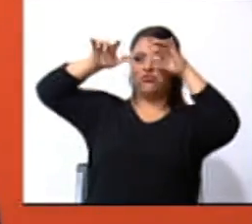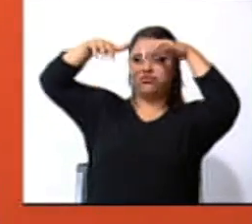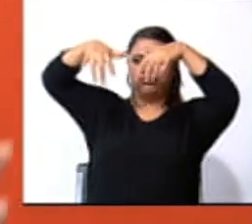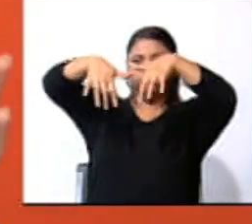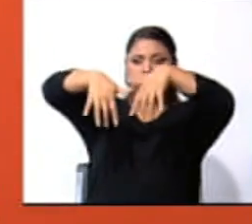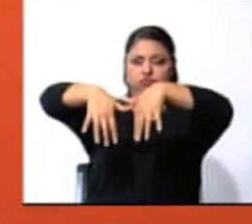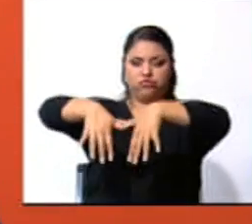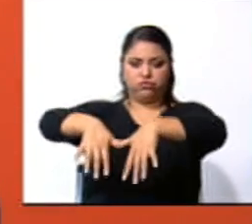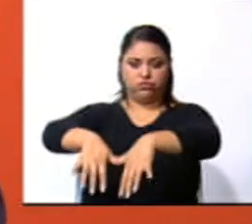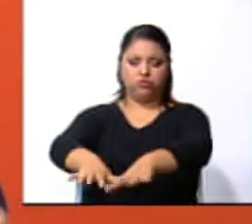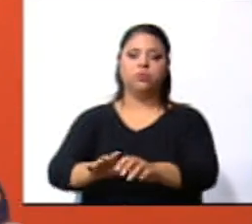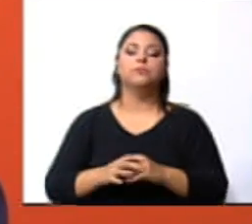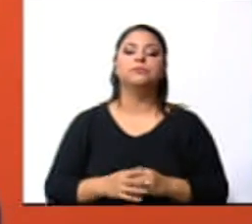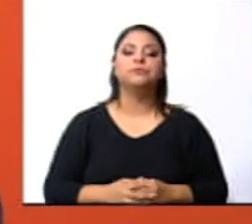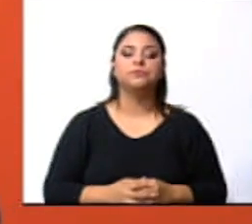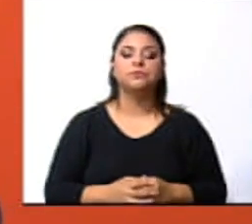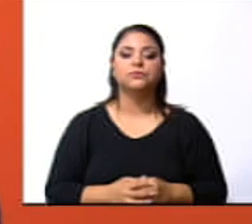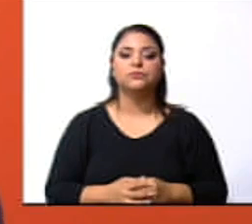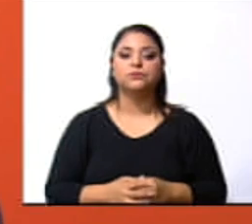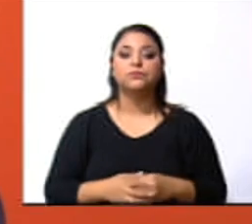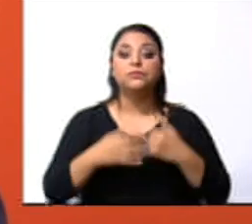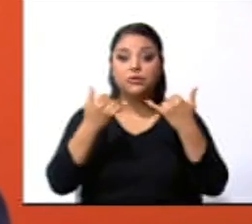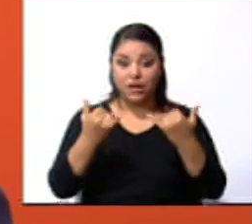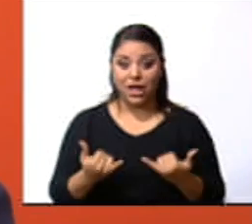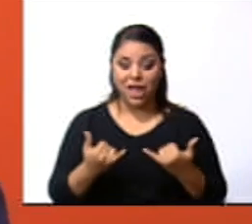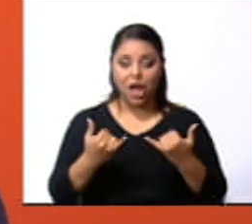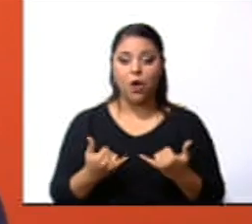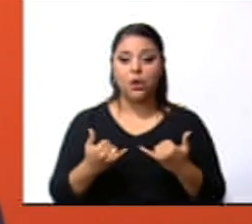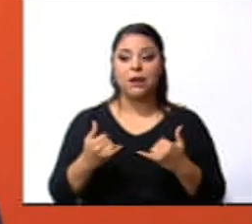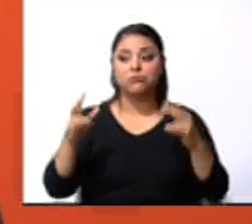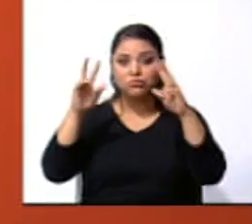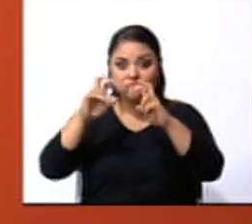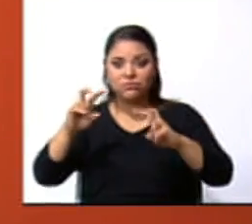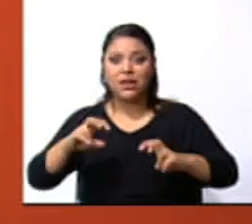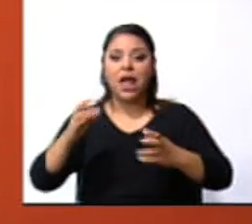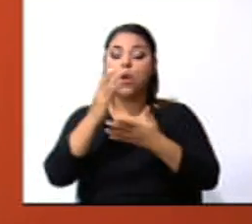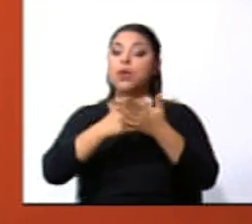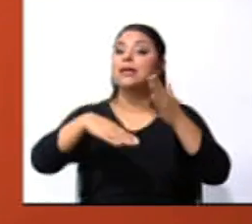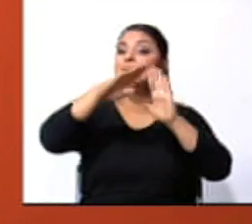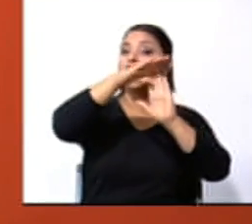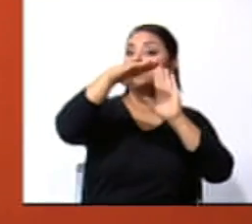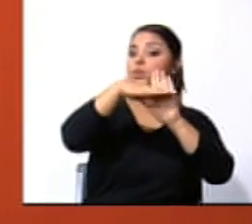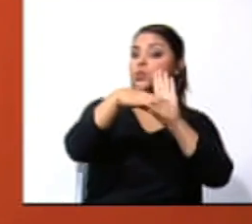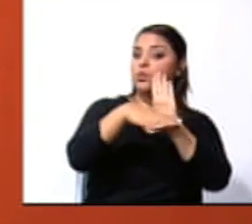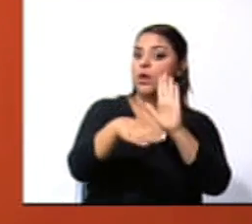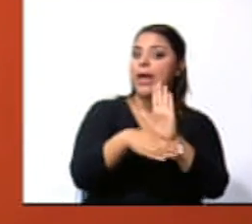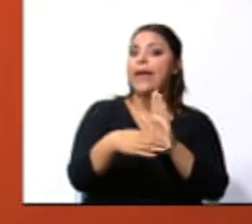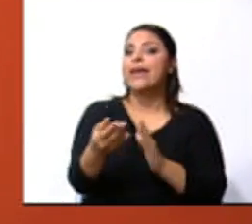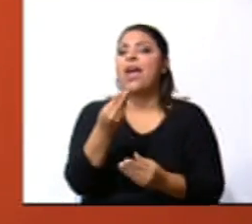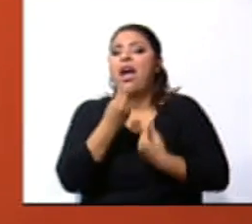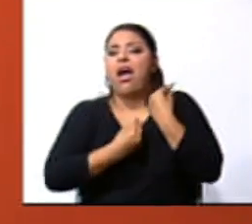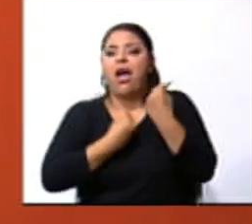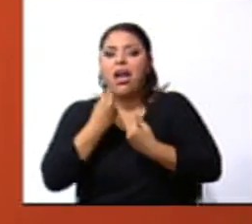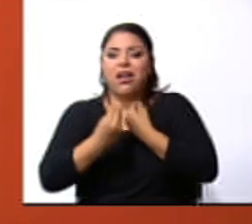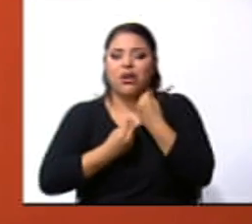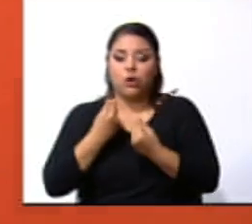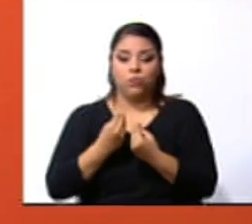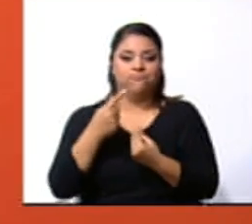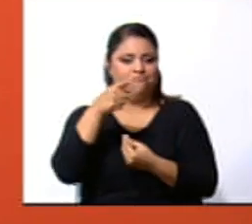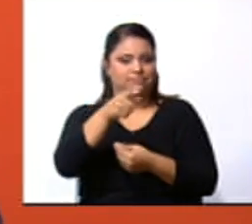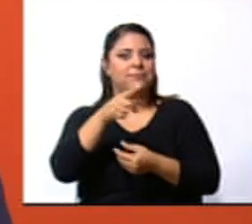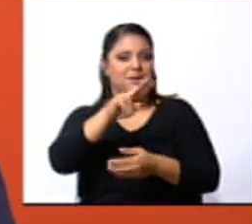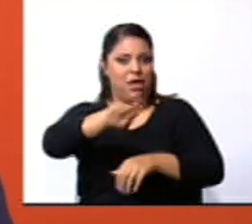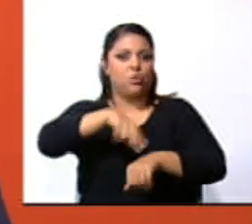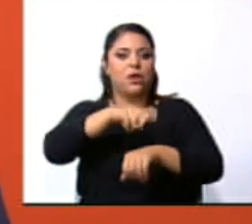downwards. Now, make sure to follow the instructions and what to do in case of a natural disaster.